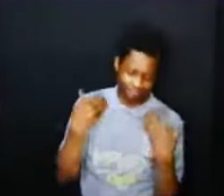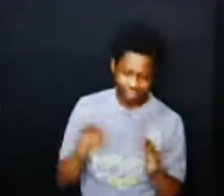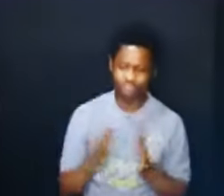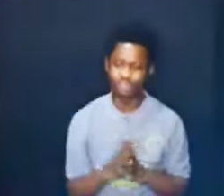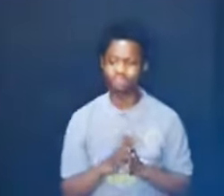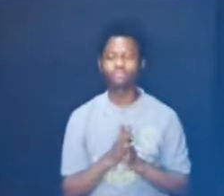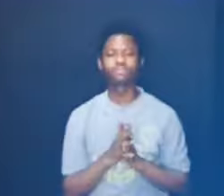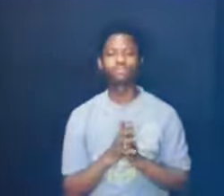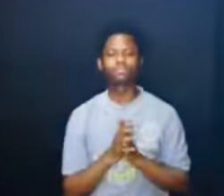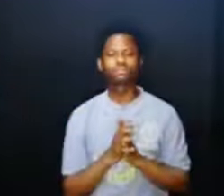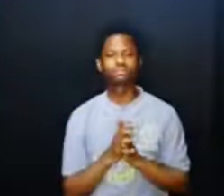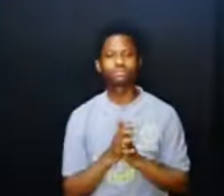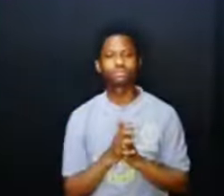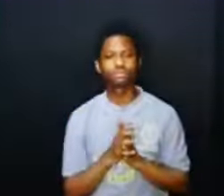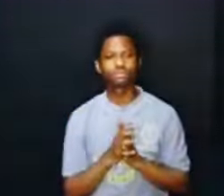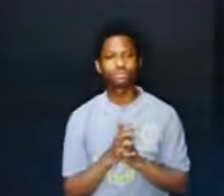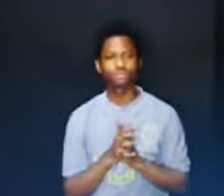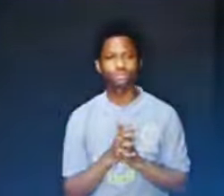verse